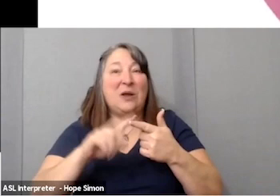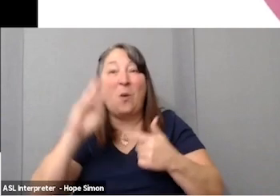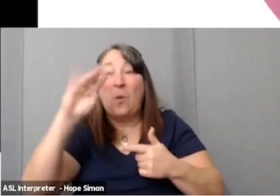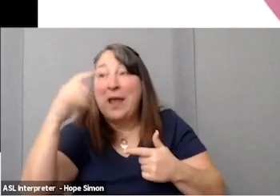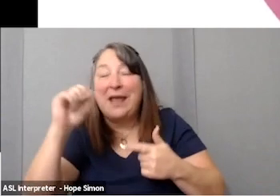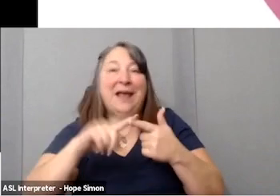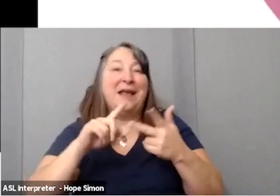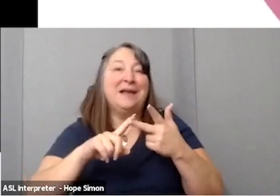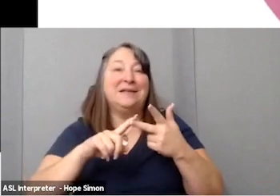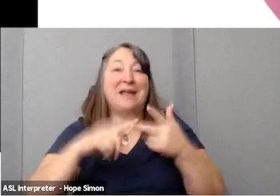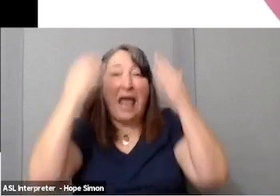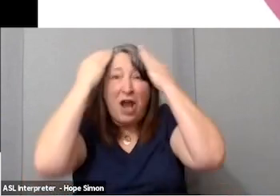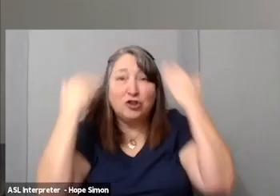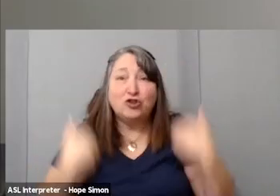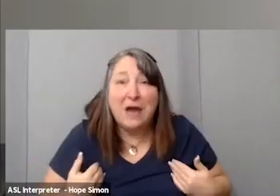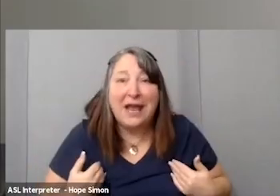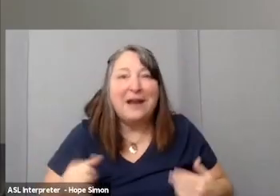hairstyles.